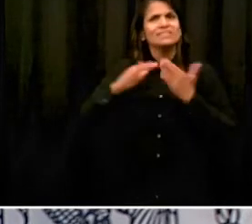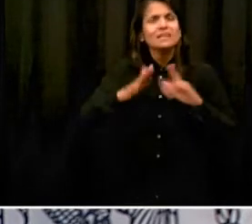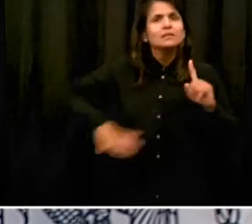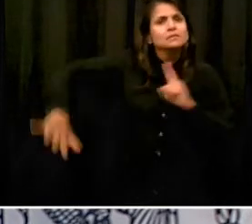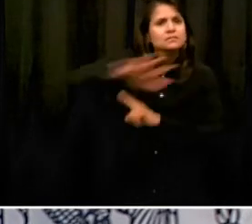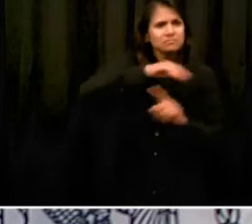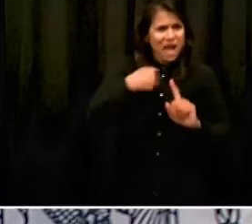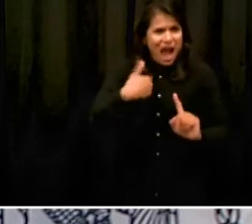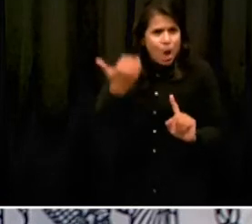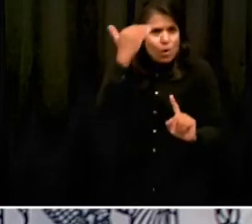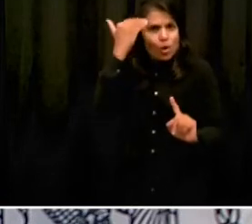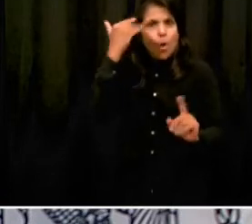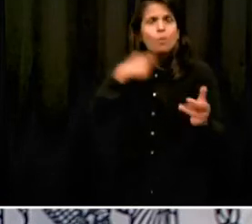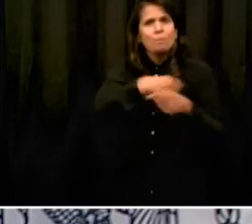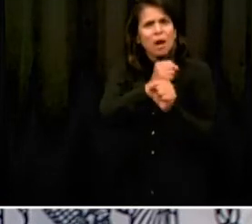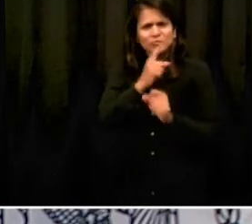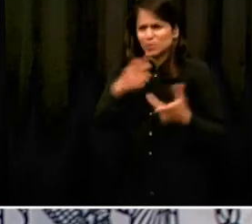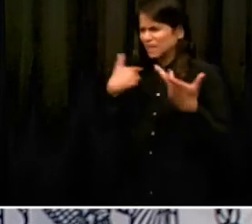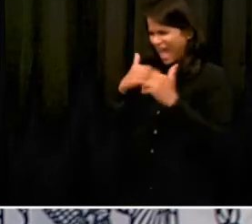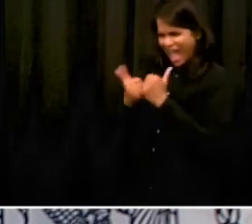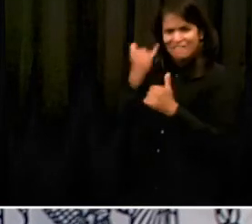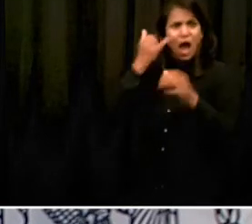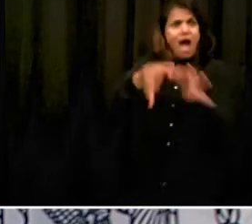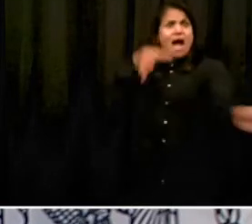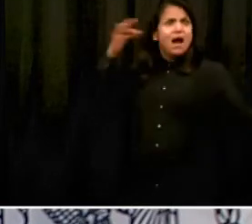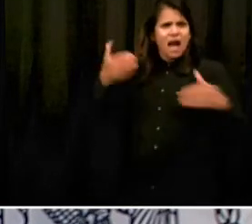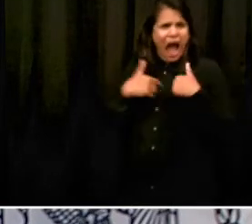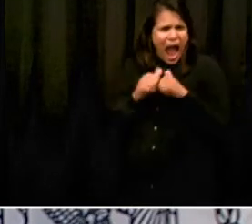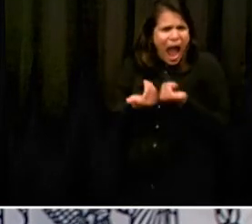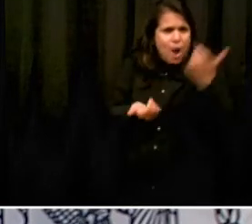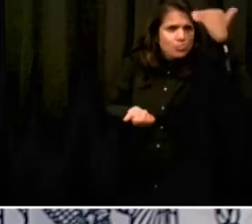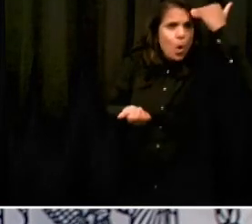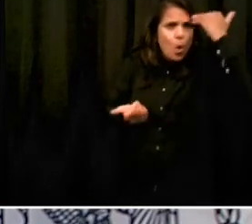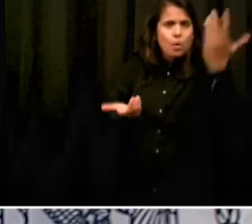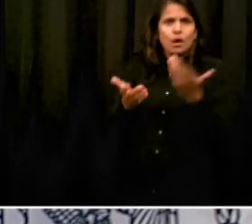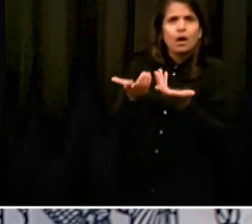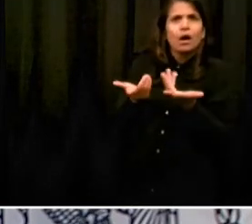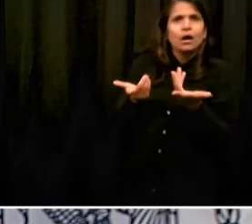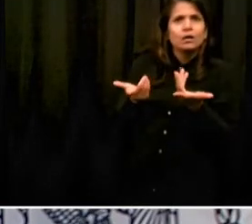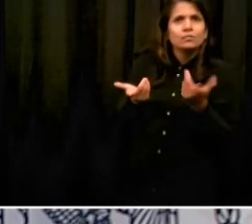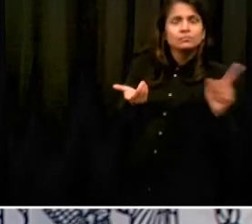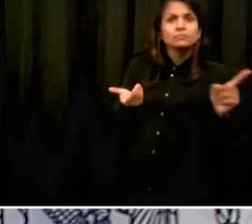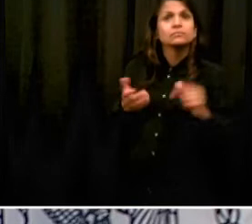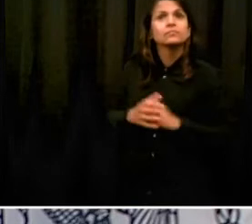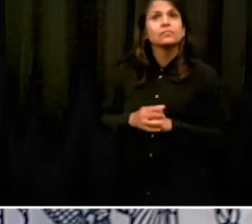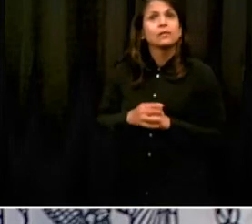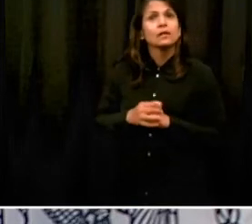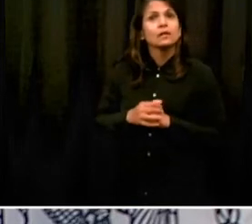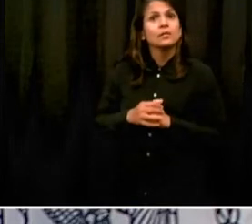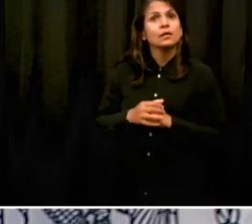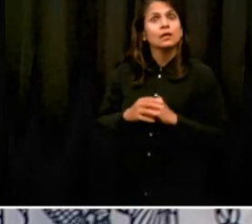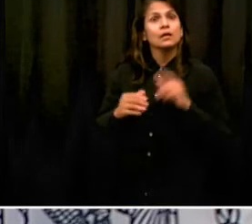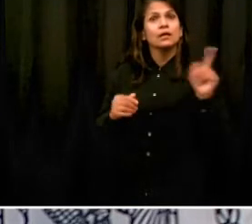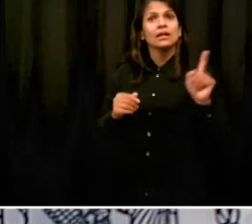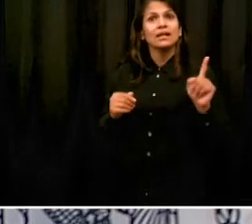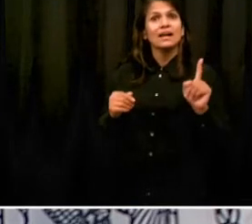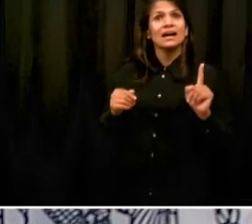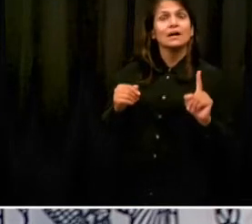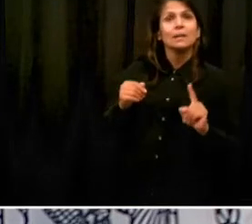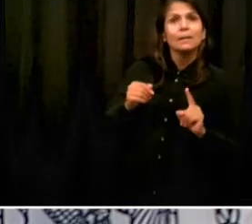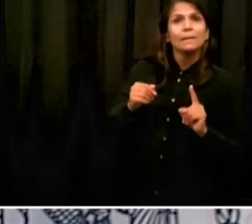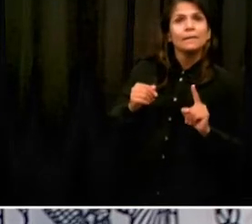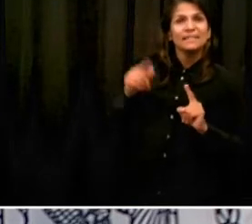adjust immediately and just front-loaded our efforts. And, I got to say to everyone on the census team, Julie Menon and her whole